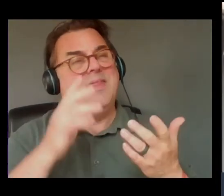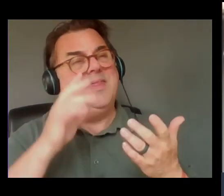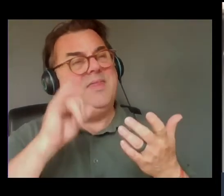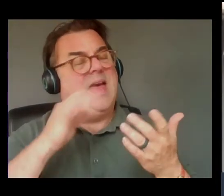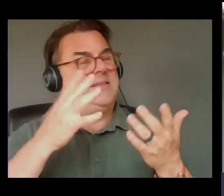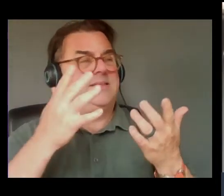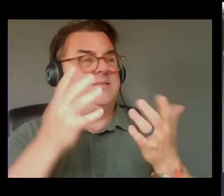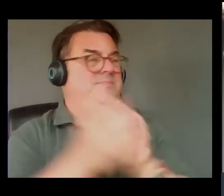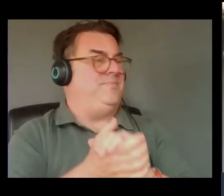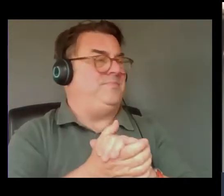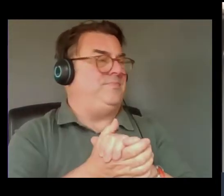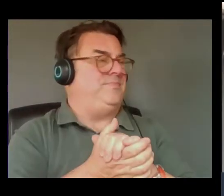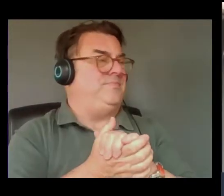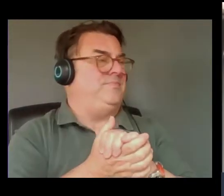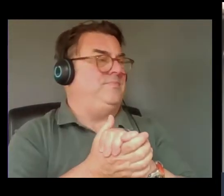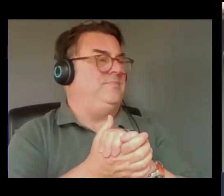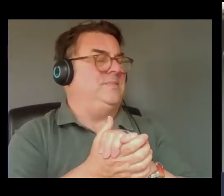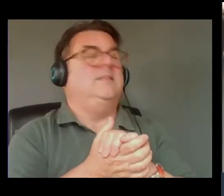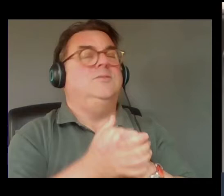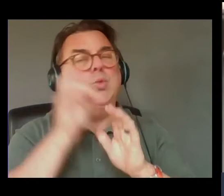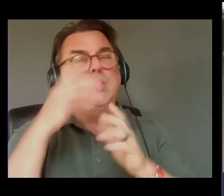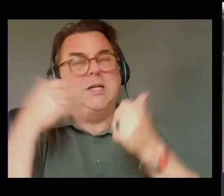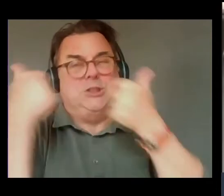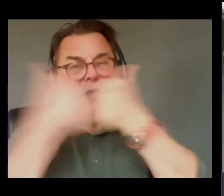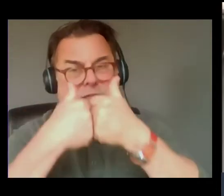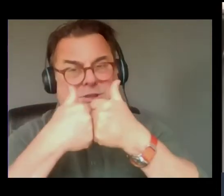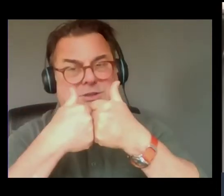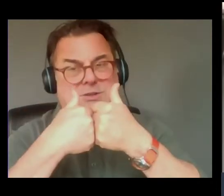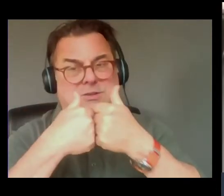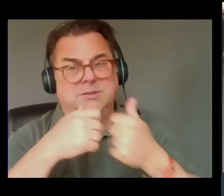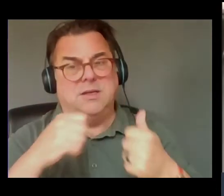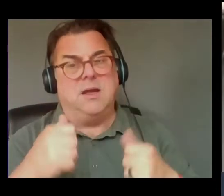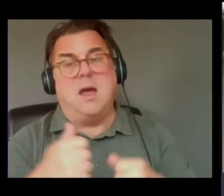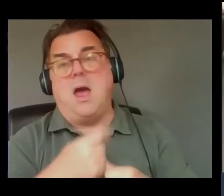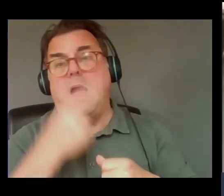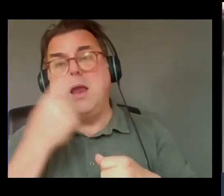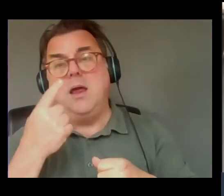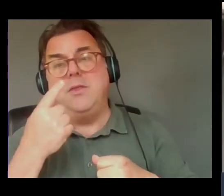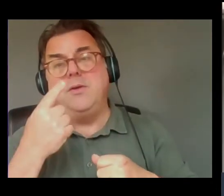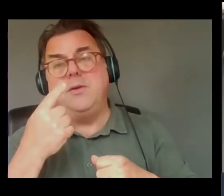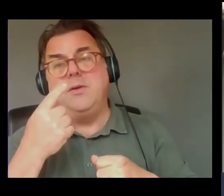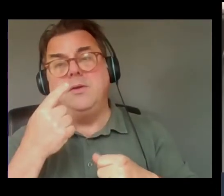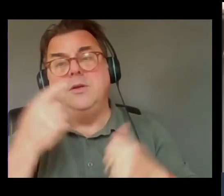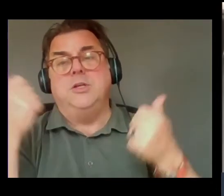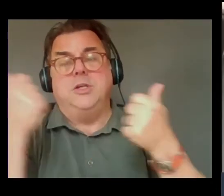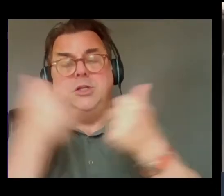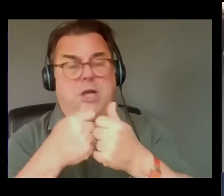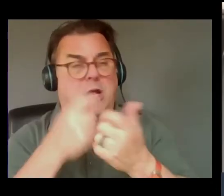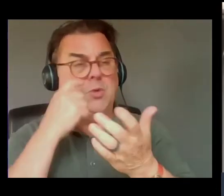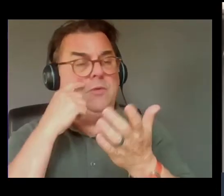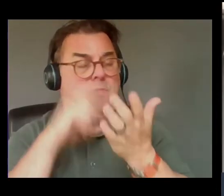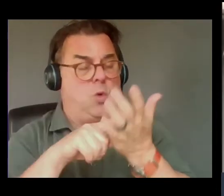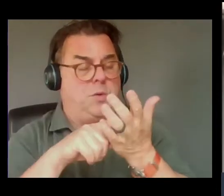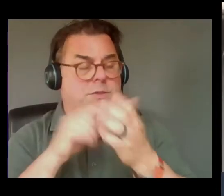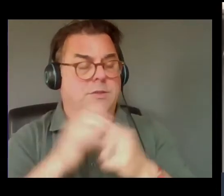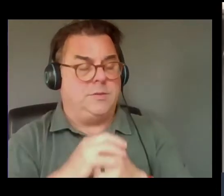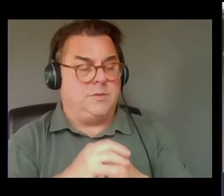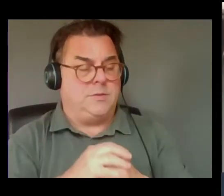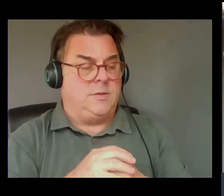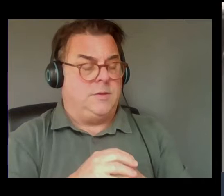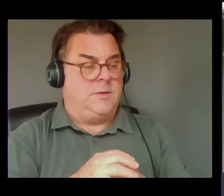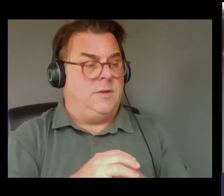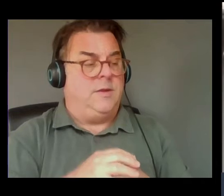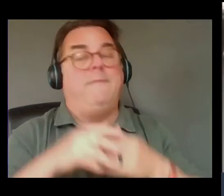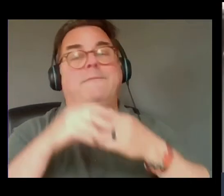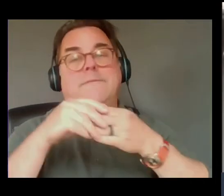incredibly challenging. I think another challenge that we ran into is really